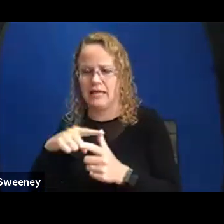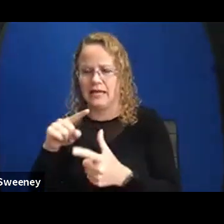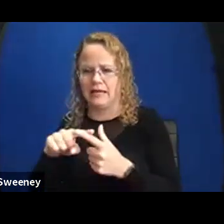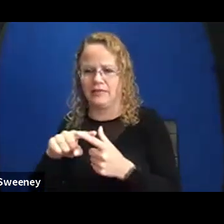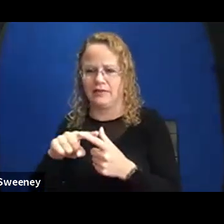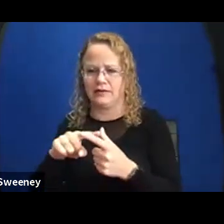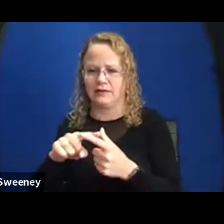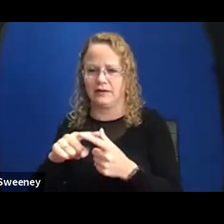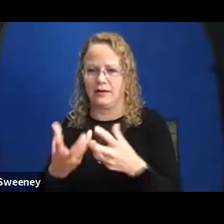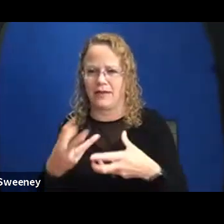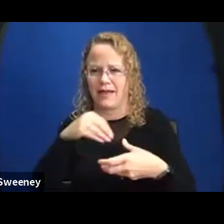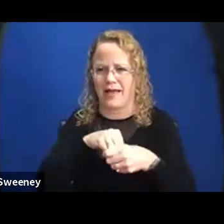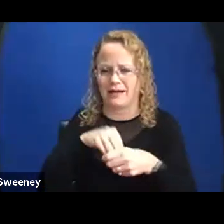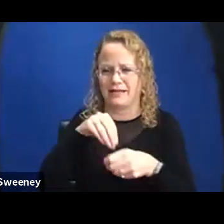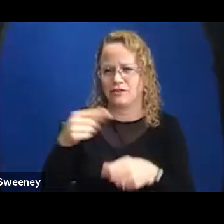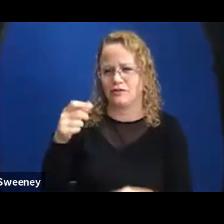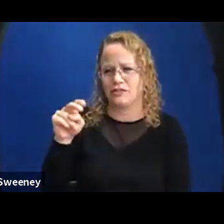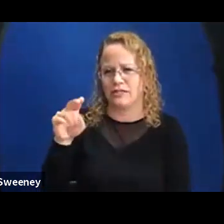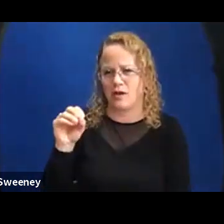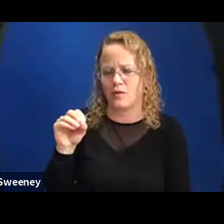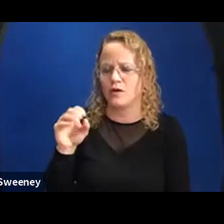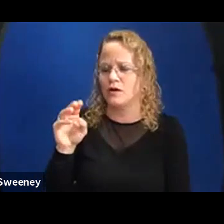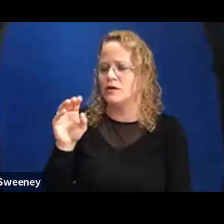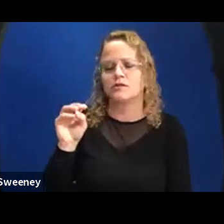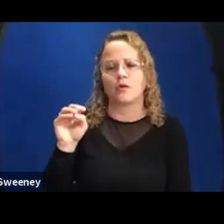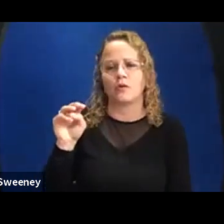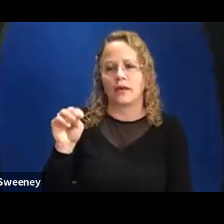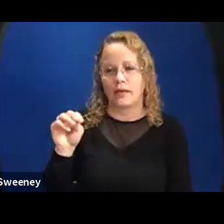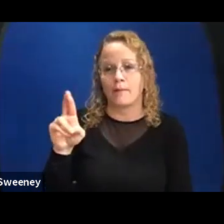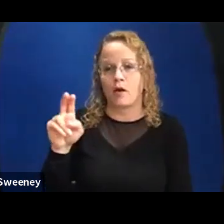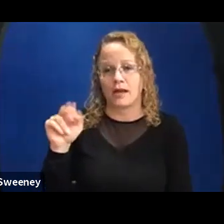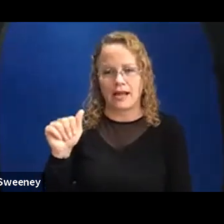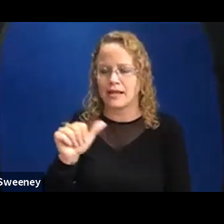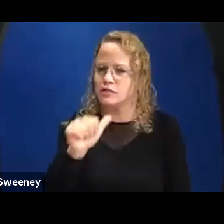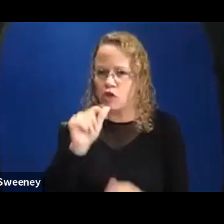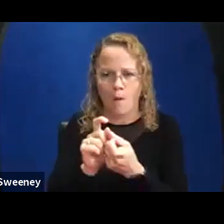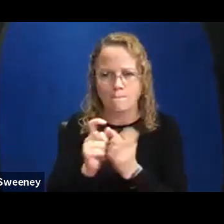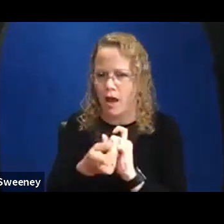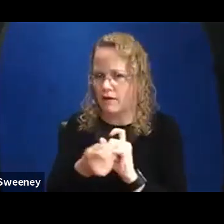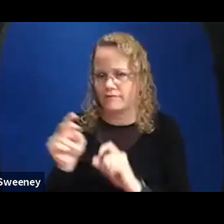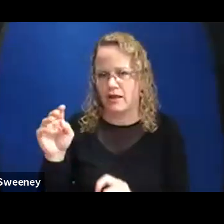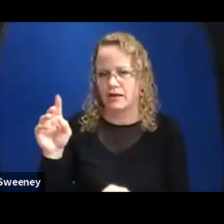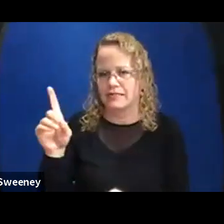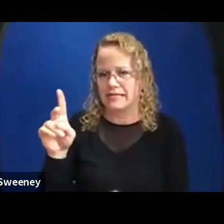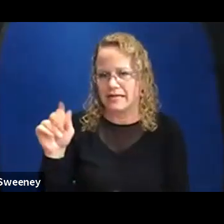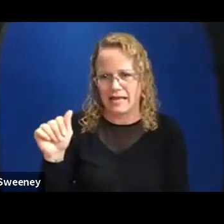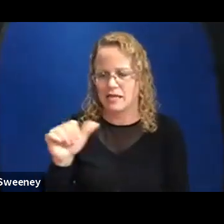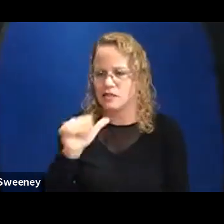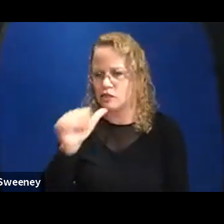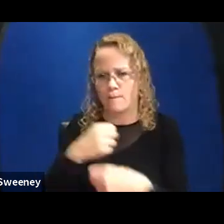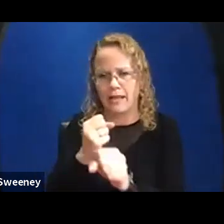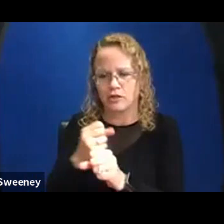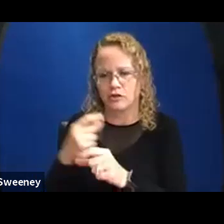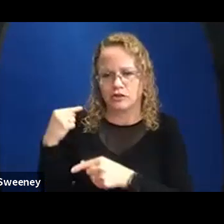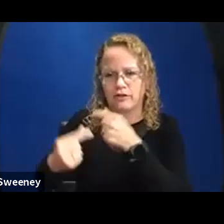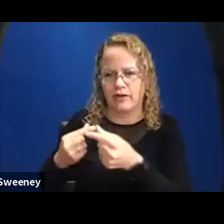into your genome. So the mRNA vaccines don't modify your DNA. They don't make you a genetically